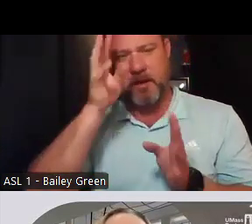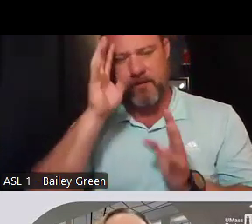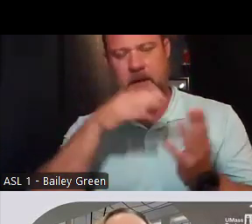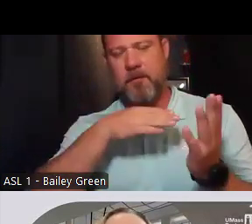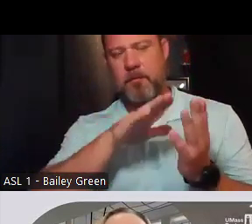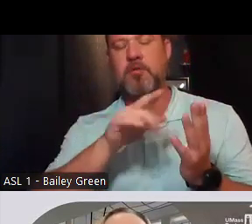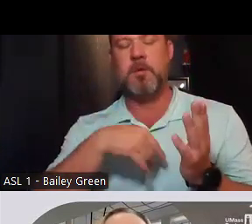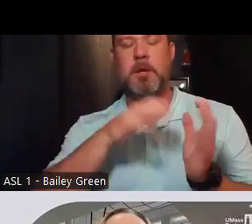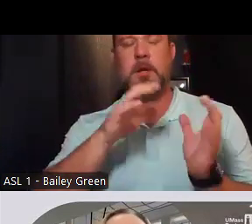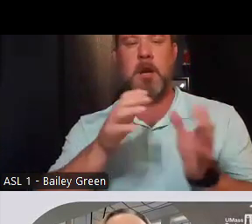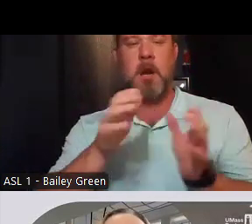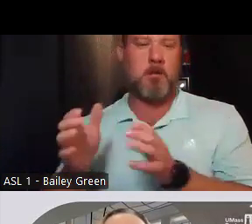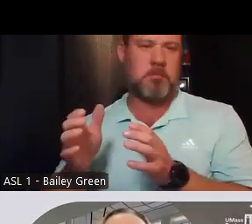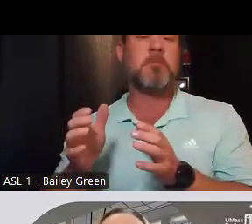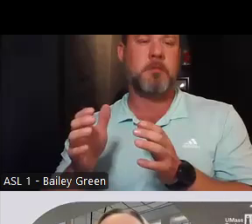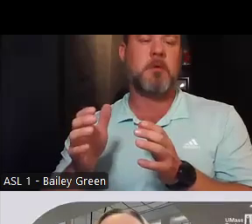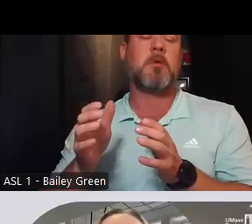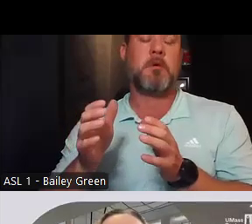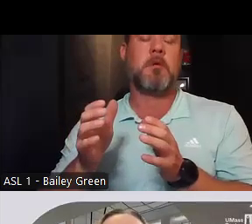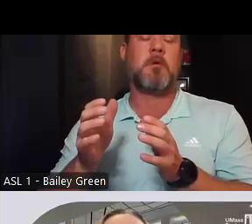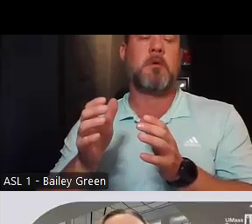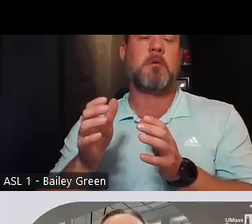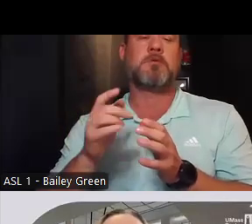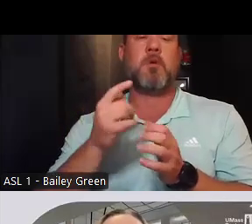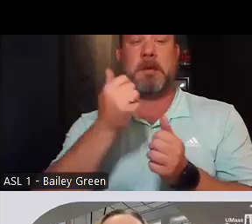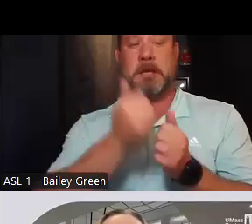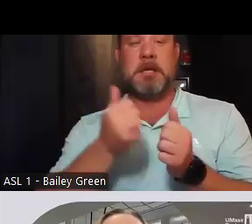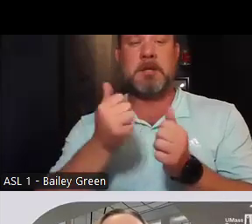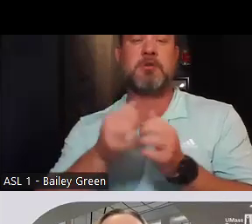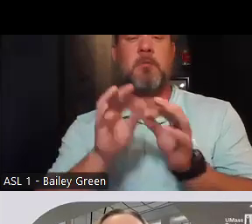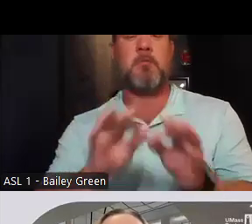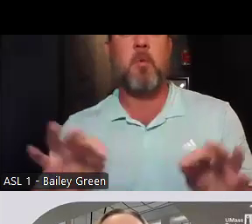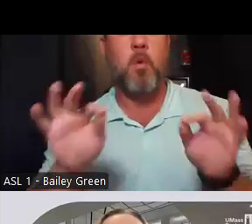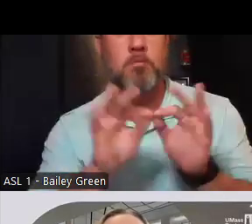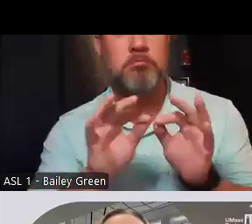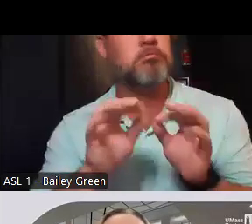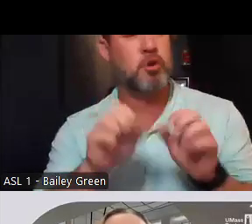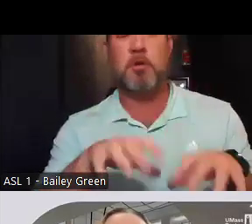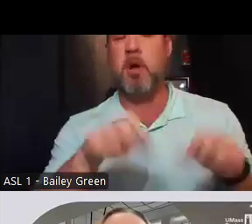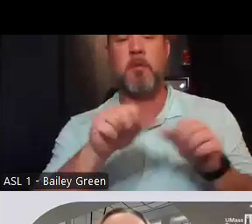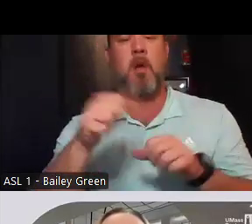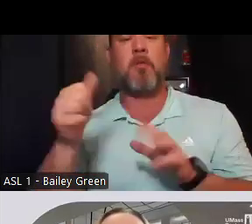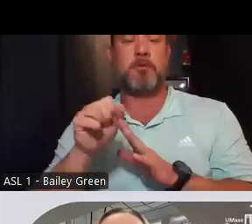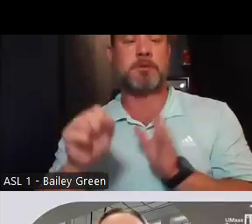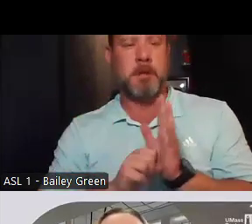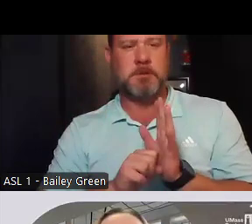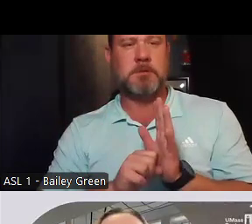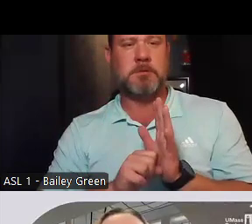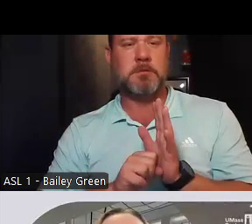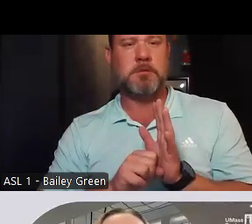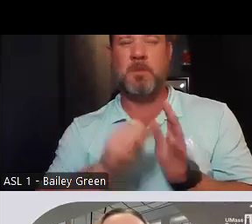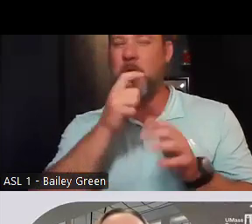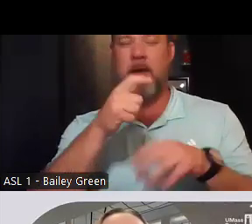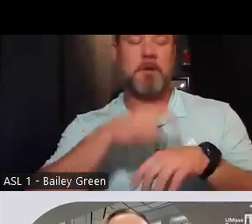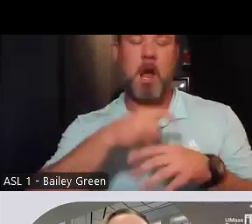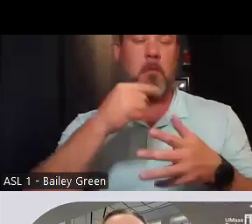that we cataloged. And each of these approaches offers valuable lessons that could be adapted in other states. While we don't have the time to